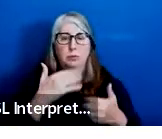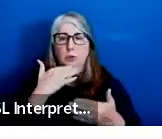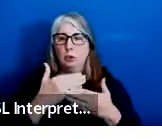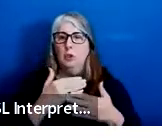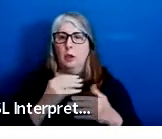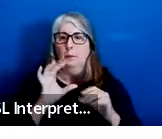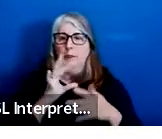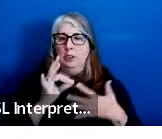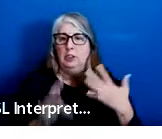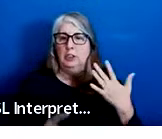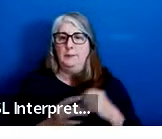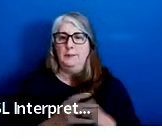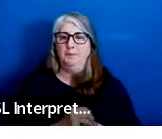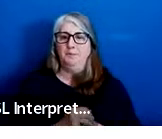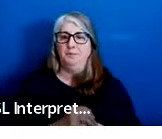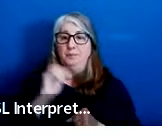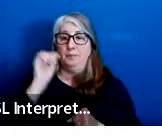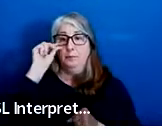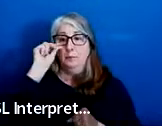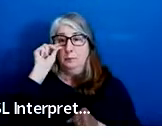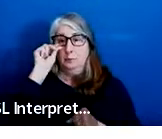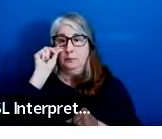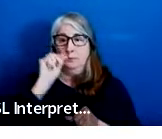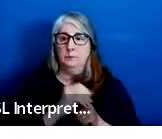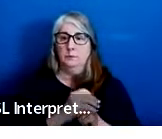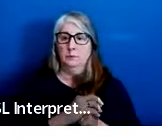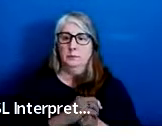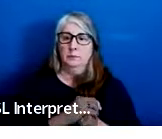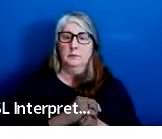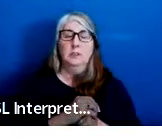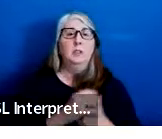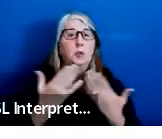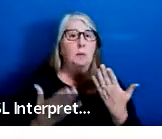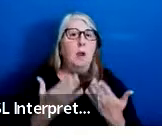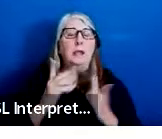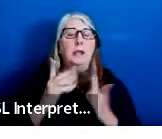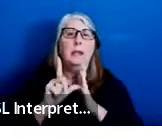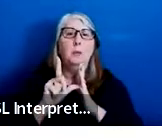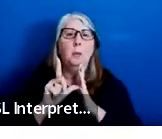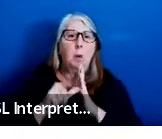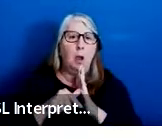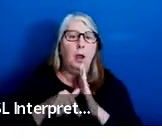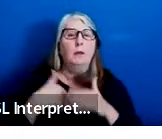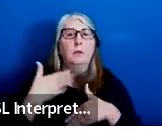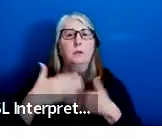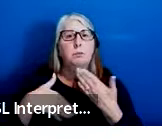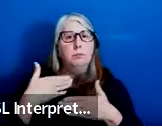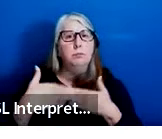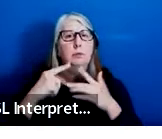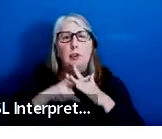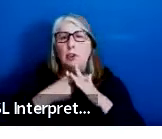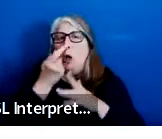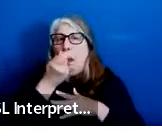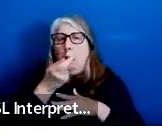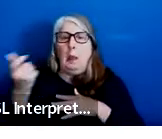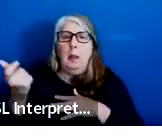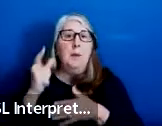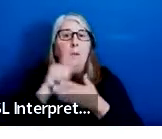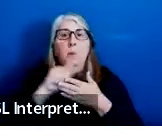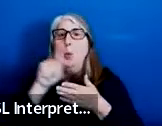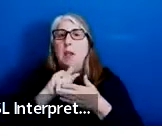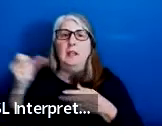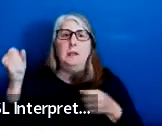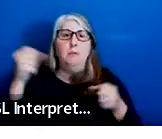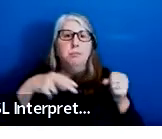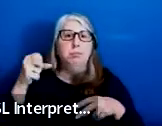But yeah, it takes a little while. Like you might want to start small and just do the weekly clean out of the fridge, or you might